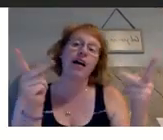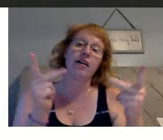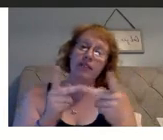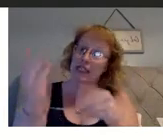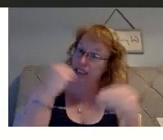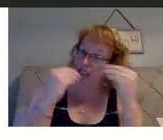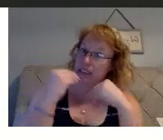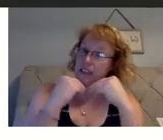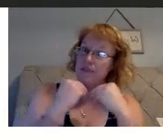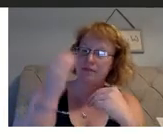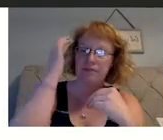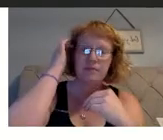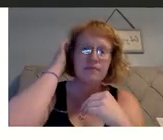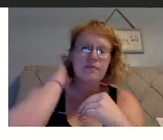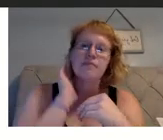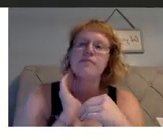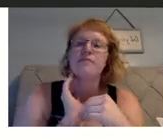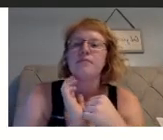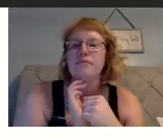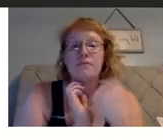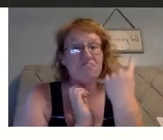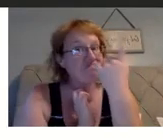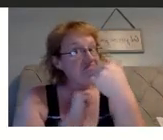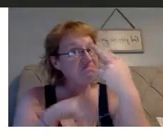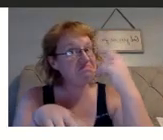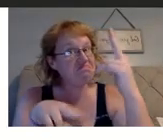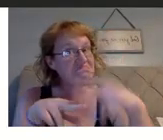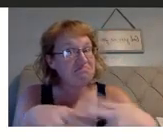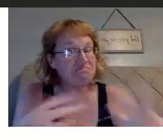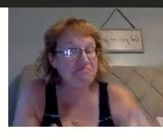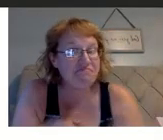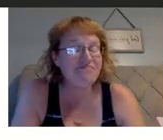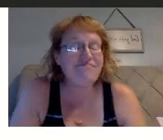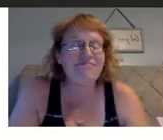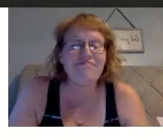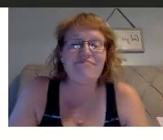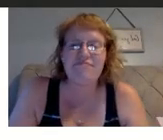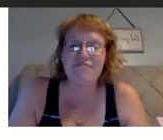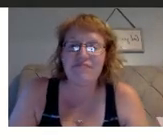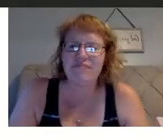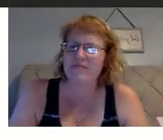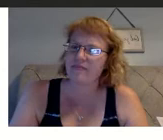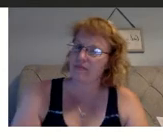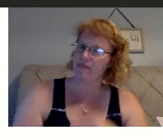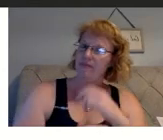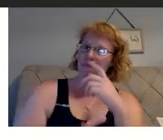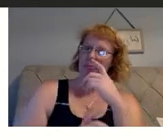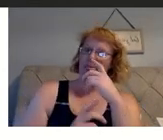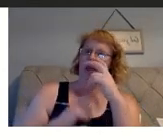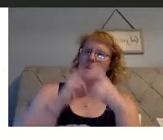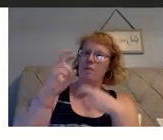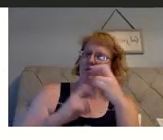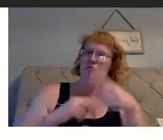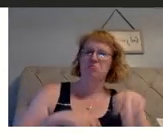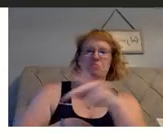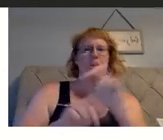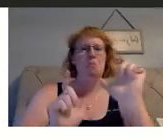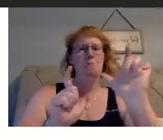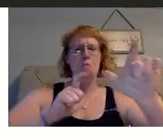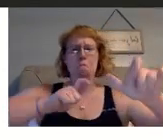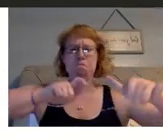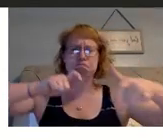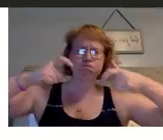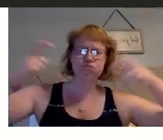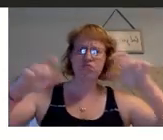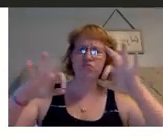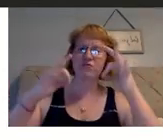eat. That looks like fun. The amusement park is very big. The